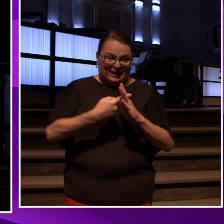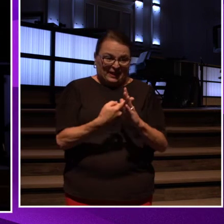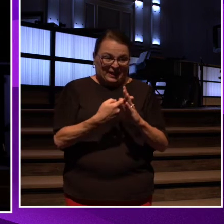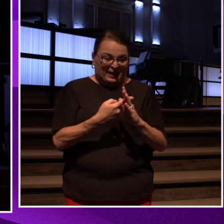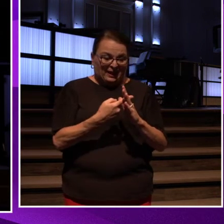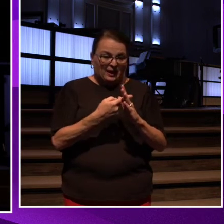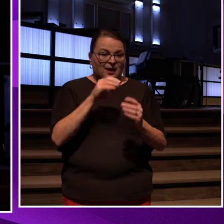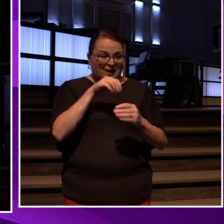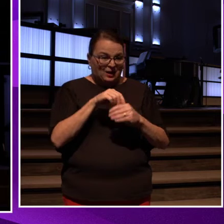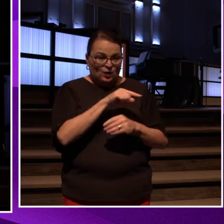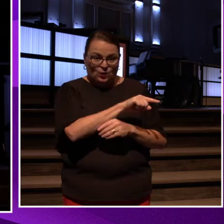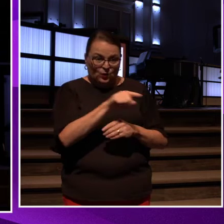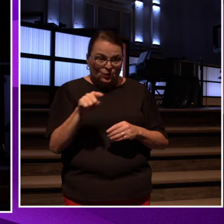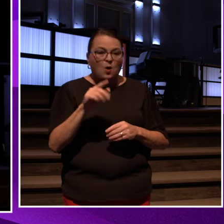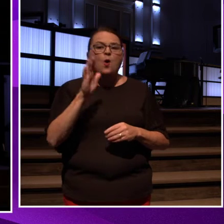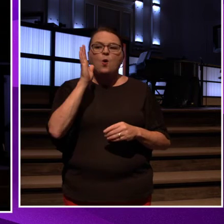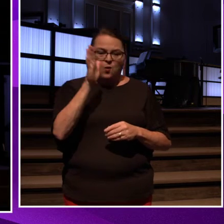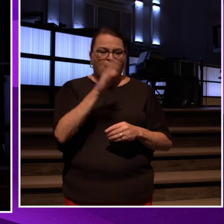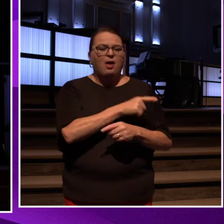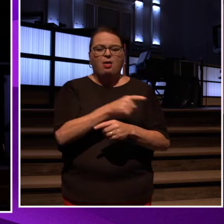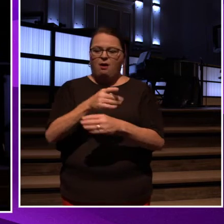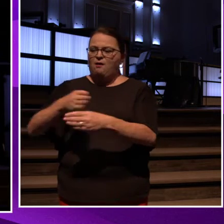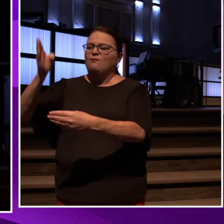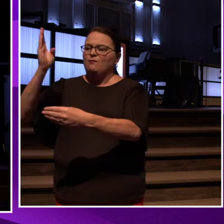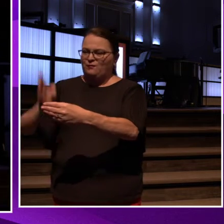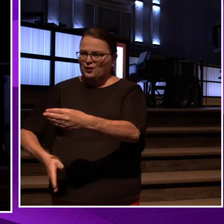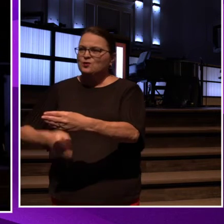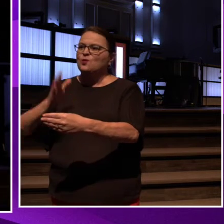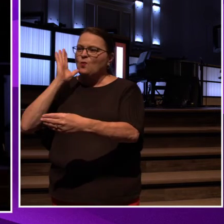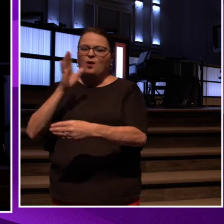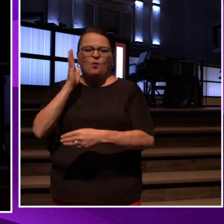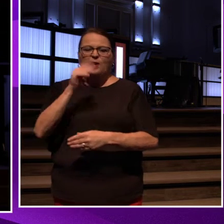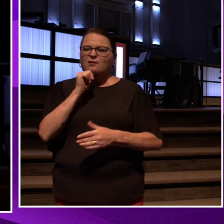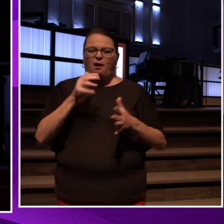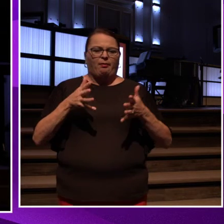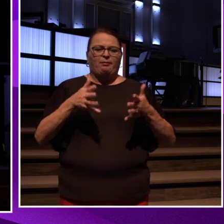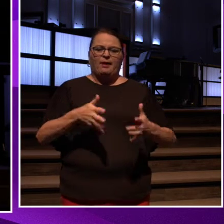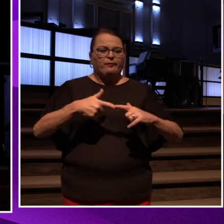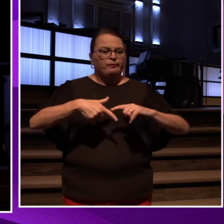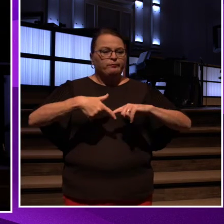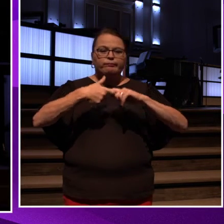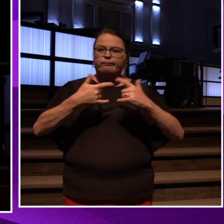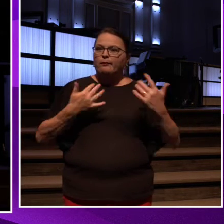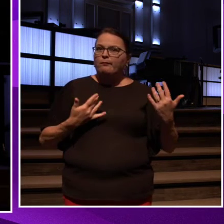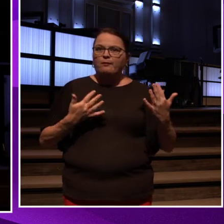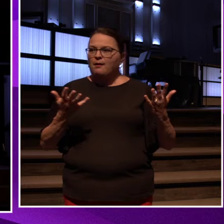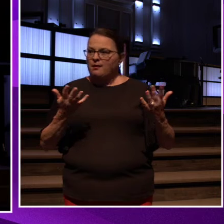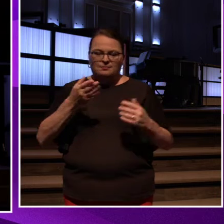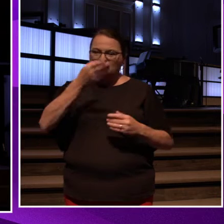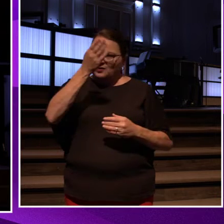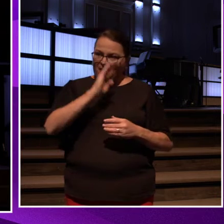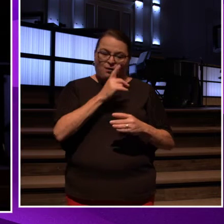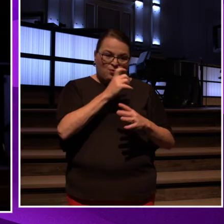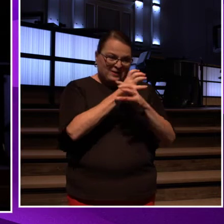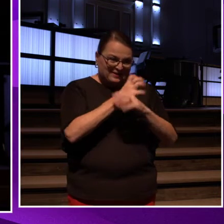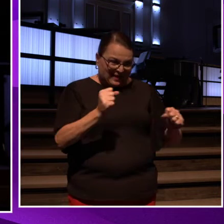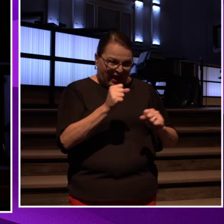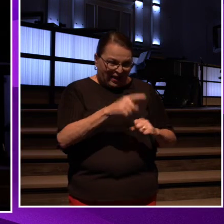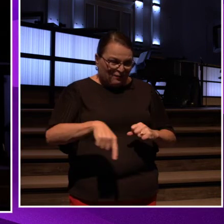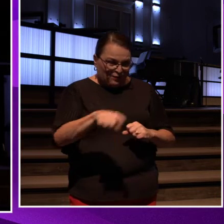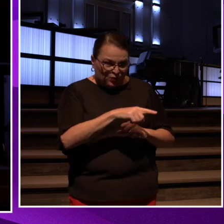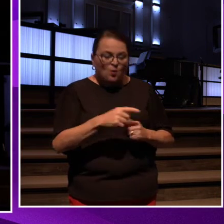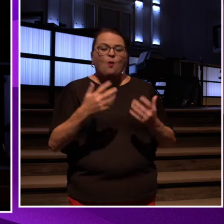will bring it to completion at the day of Jesus Christ." The same God who saved you wants to sanctify you and wants